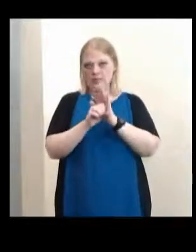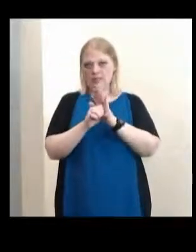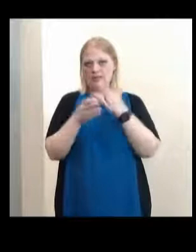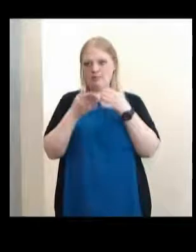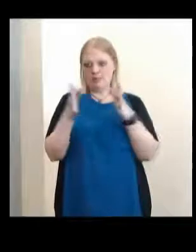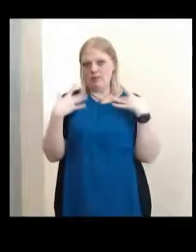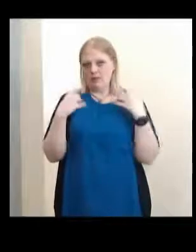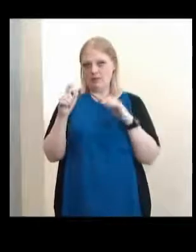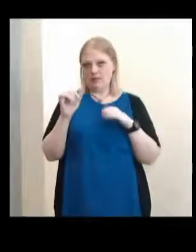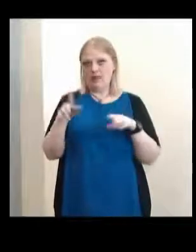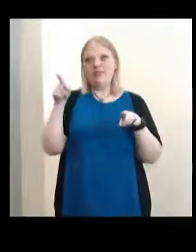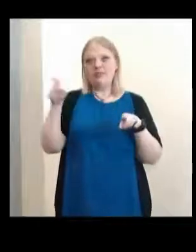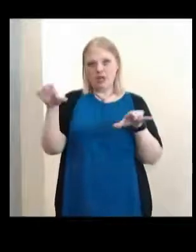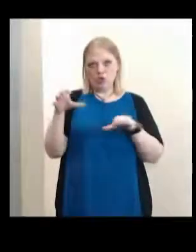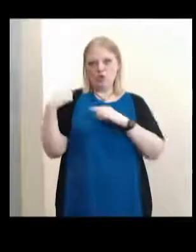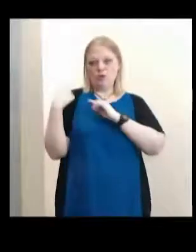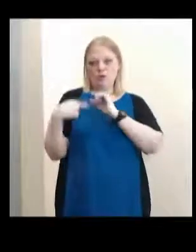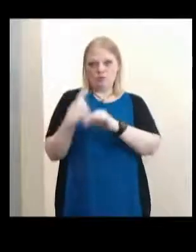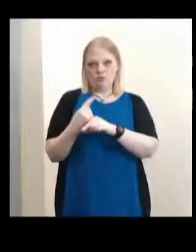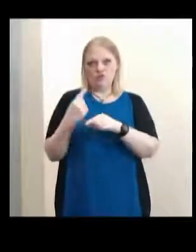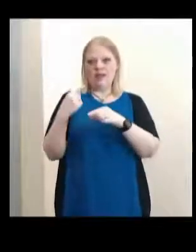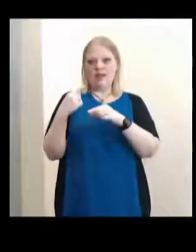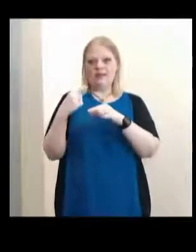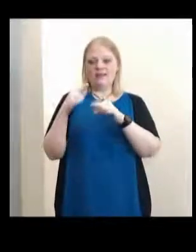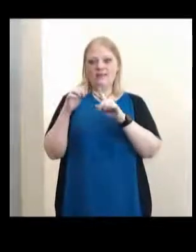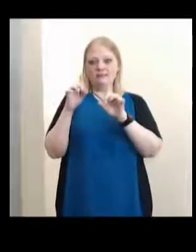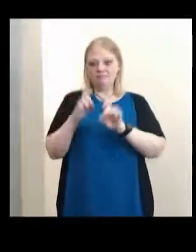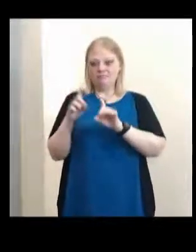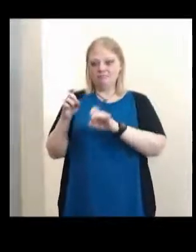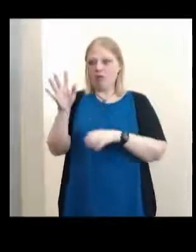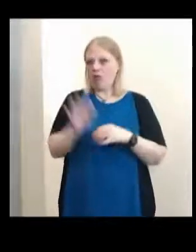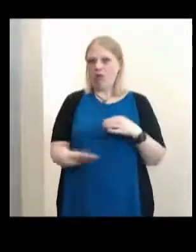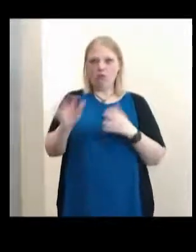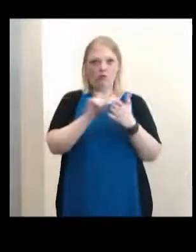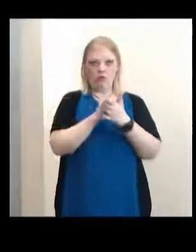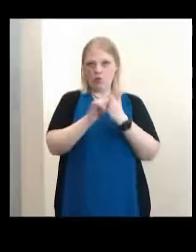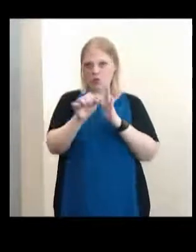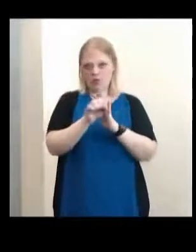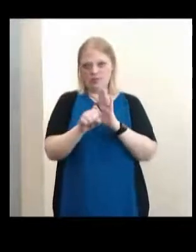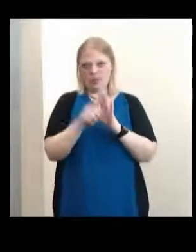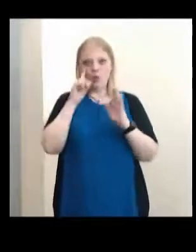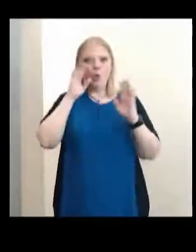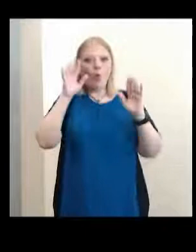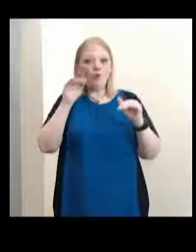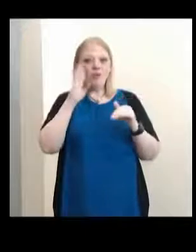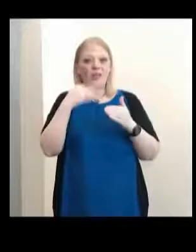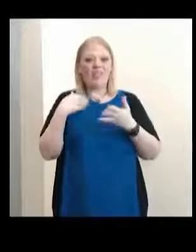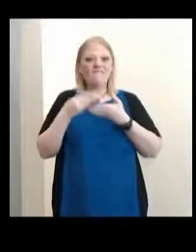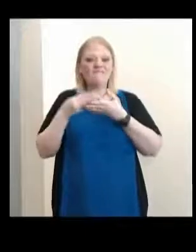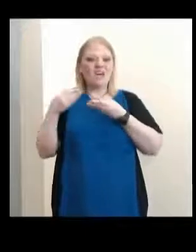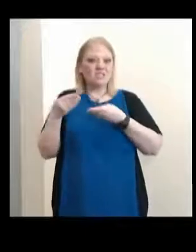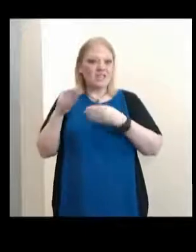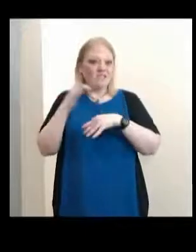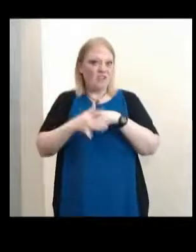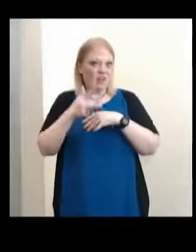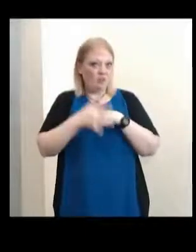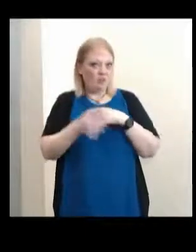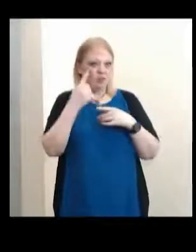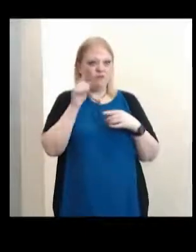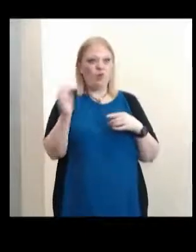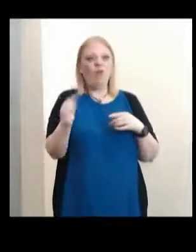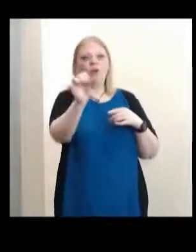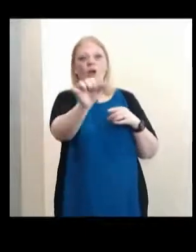genetic sequencing looking for variant strains throughout New York State. And hopefully there will be funding available for